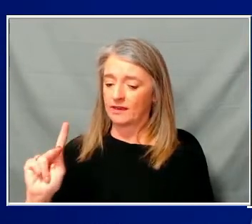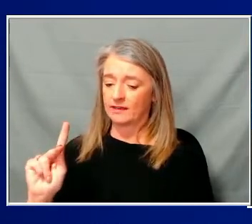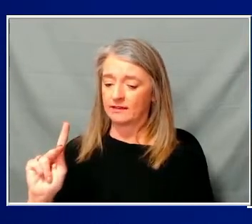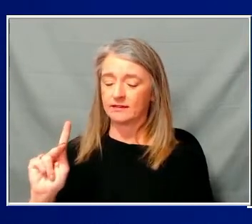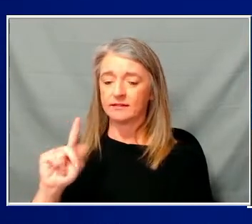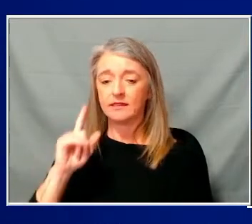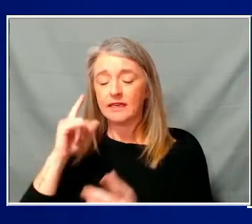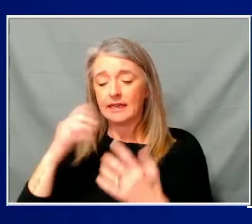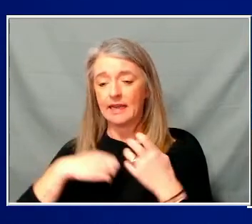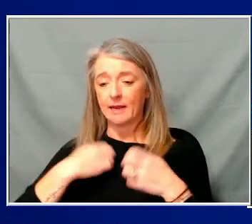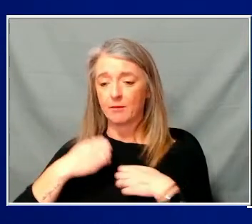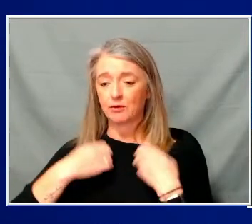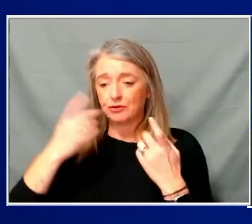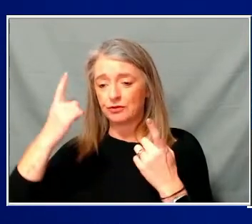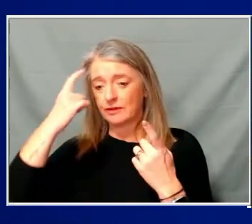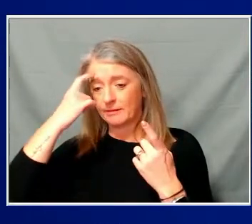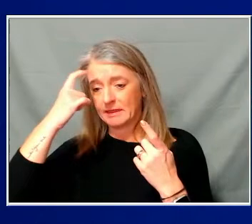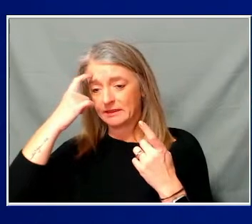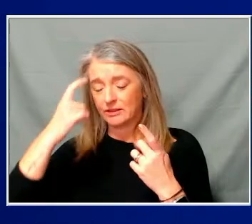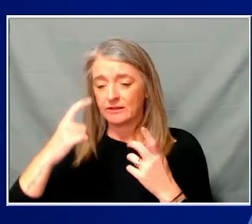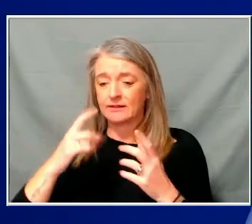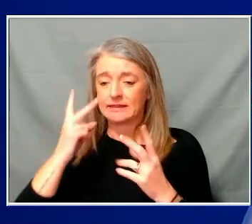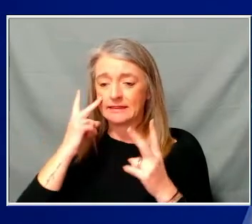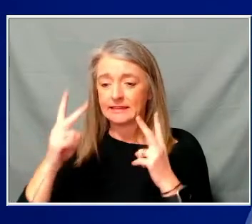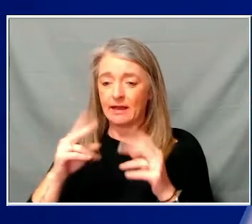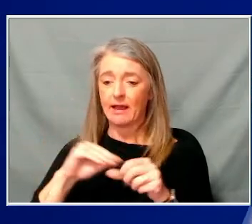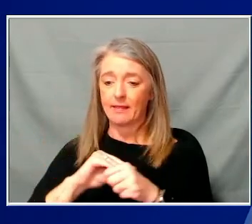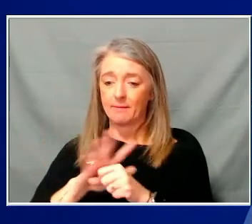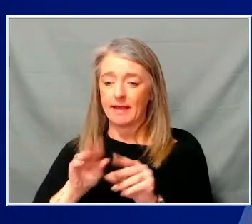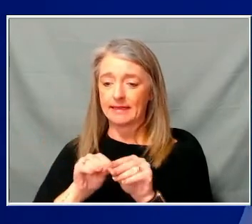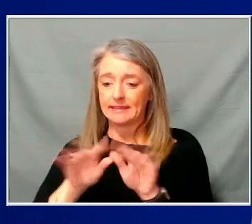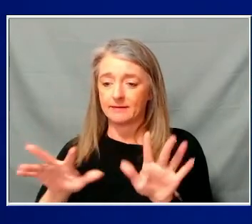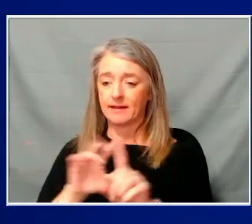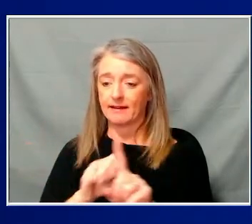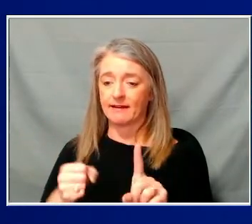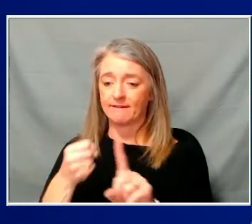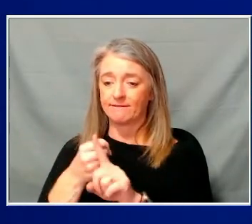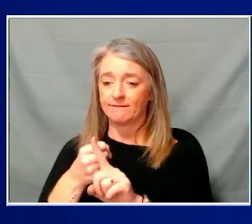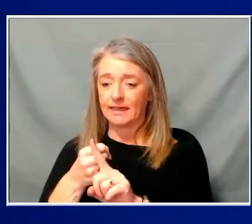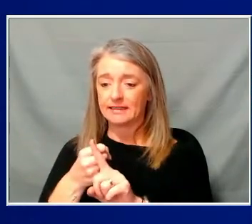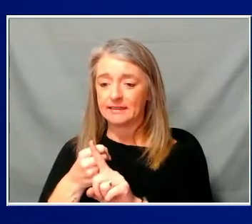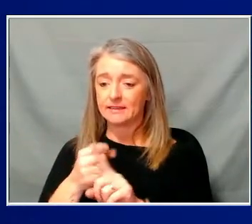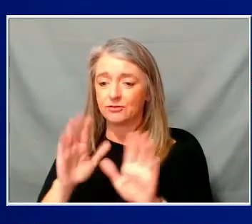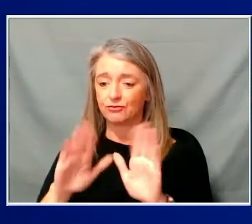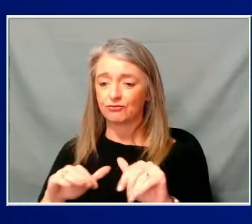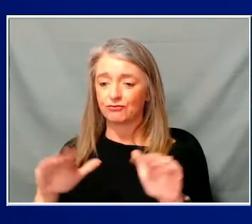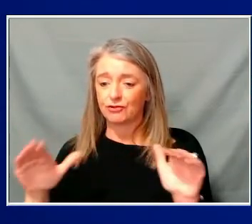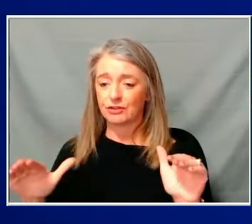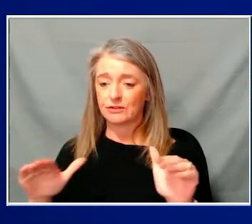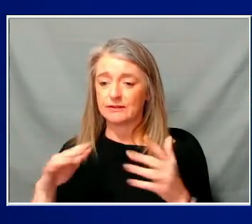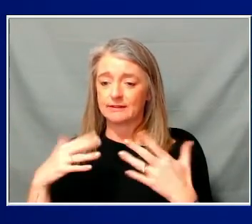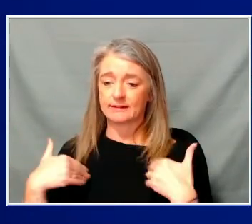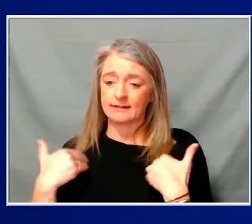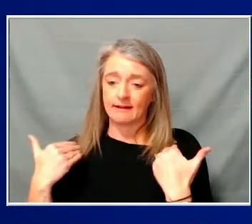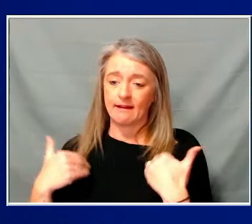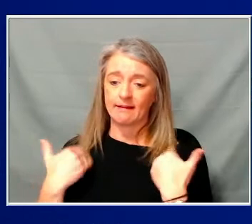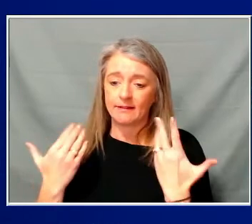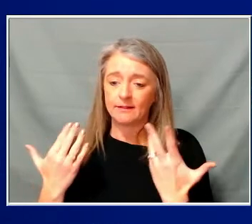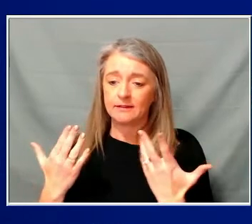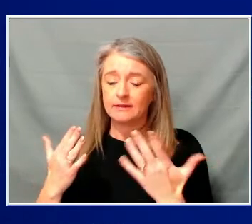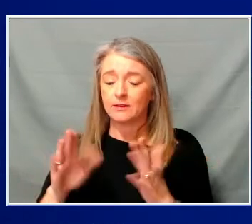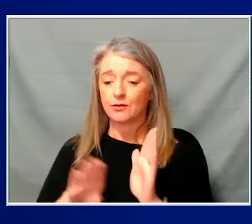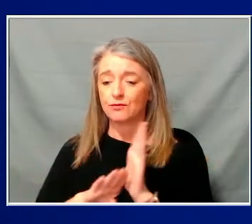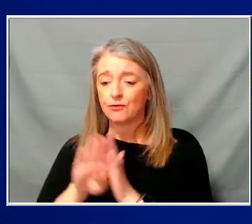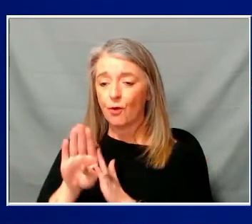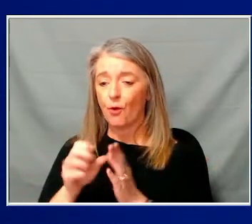we just saw a headline as well about how the pandemic has affected even children's, adolescents' growth and development as well.